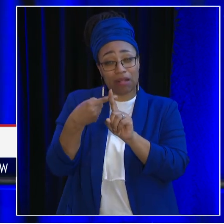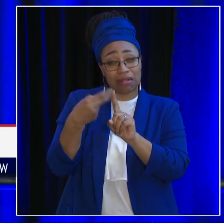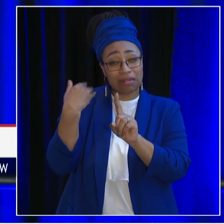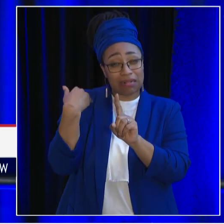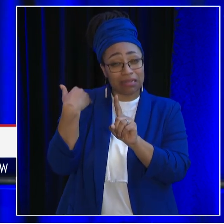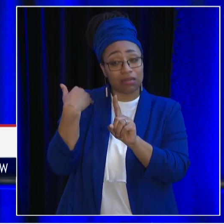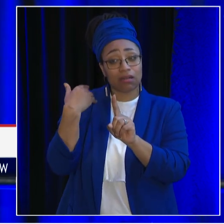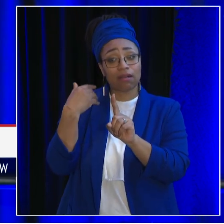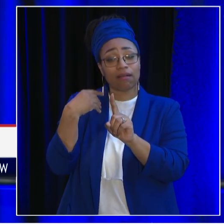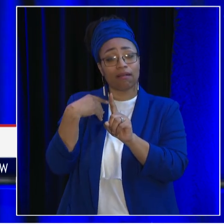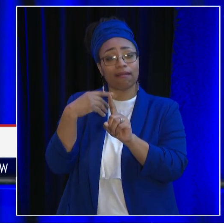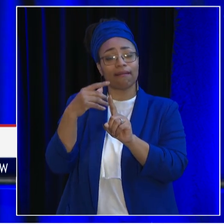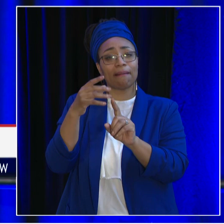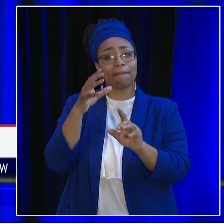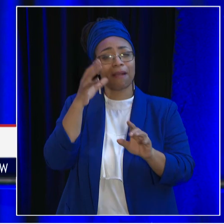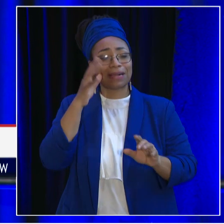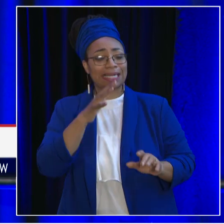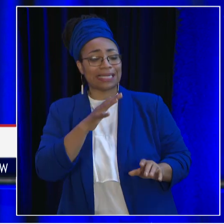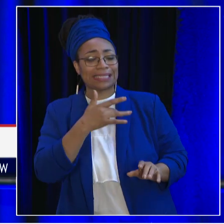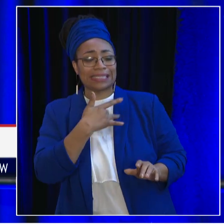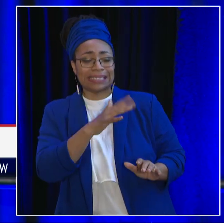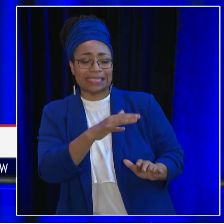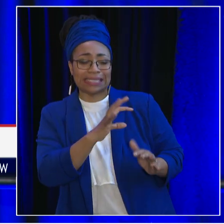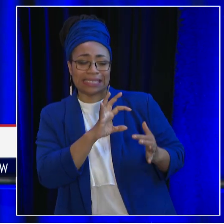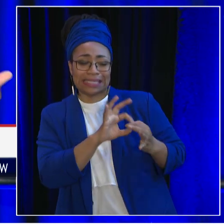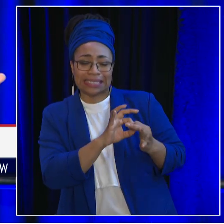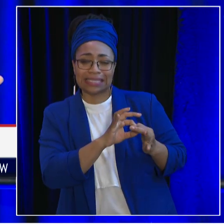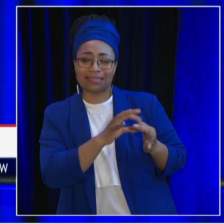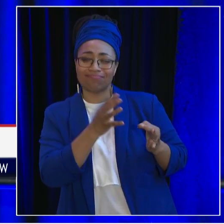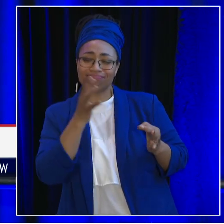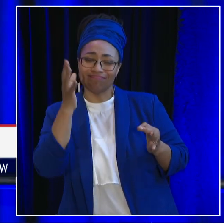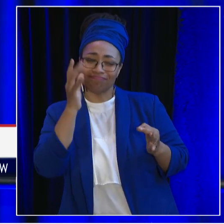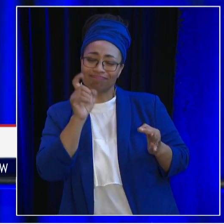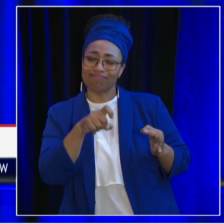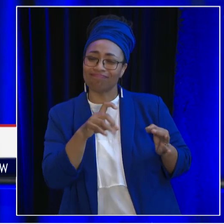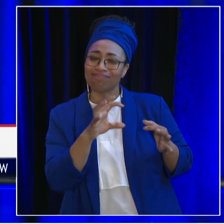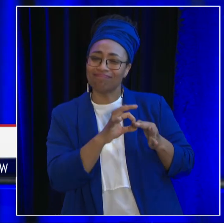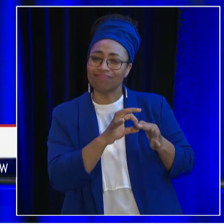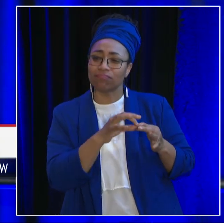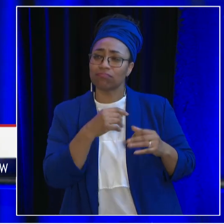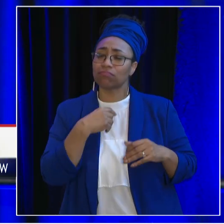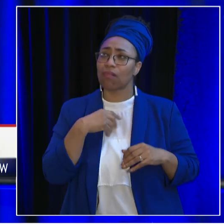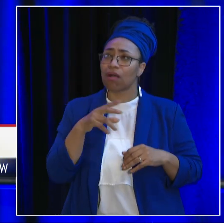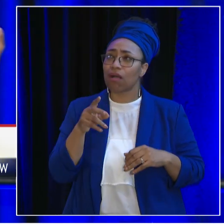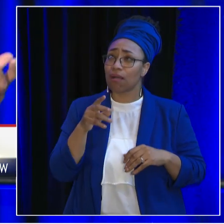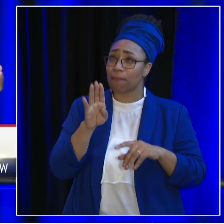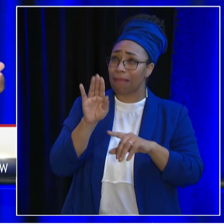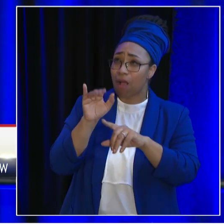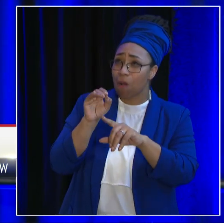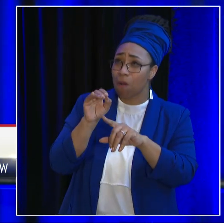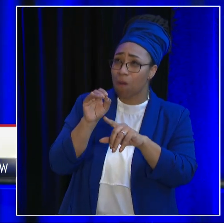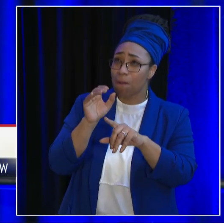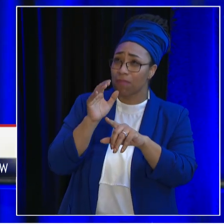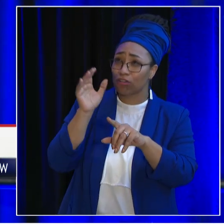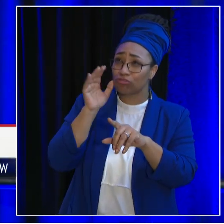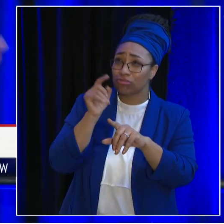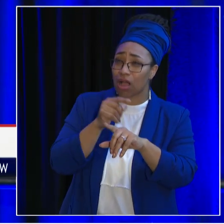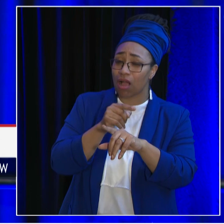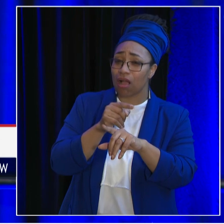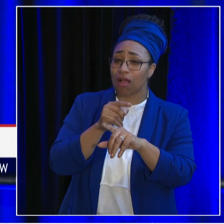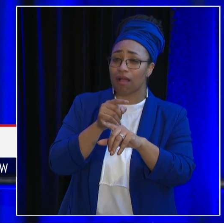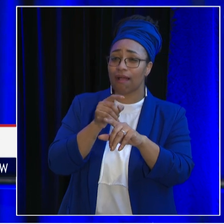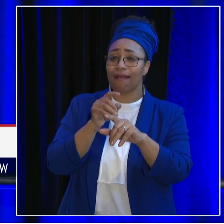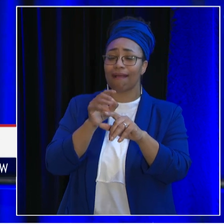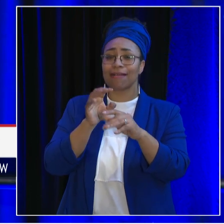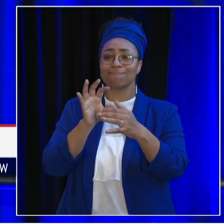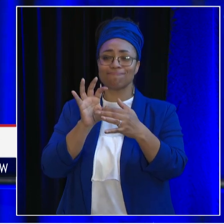reconnect with my past, and so I connected with my biological mother. But I was given my stump speech in front of some people a few months ago, and my mentor